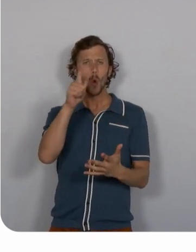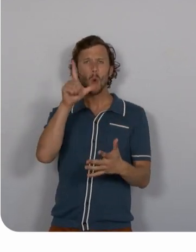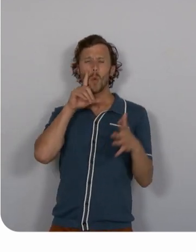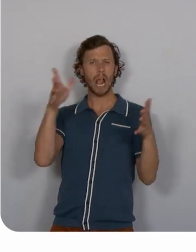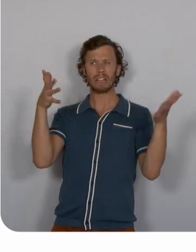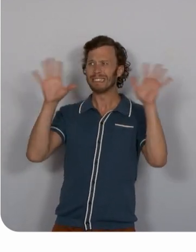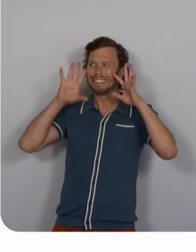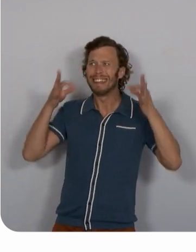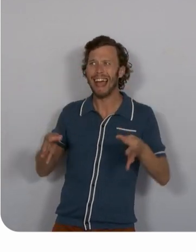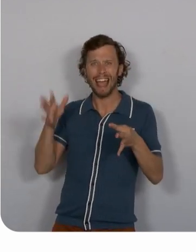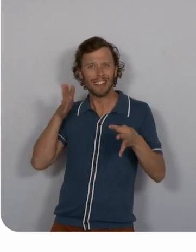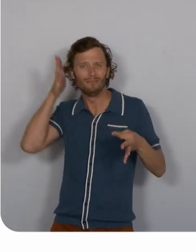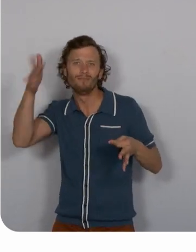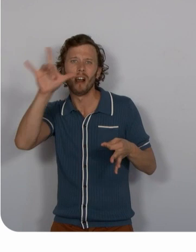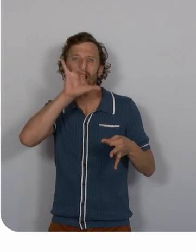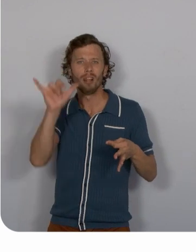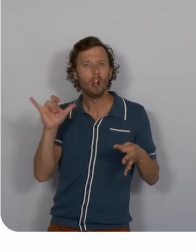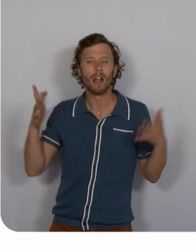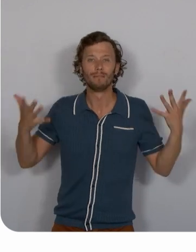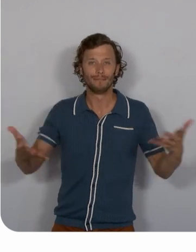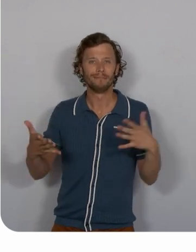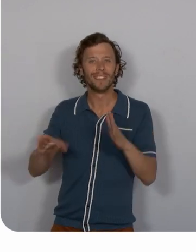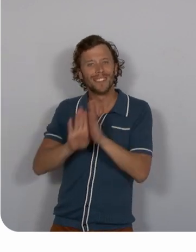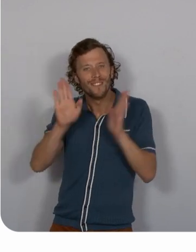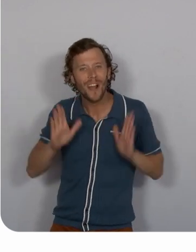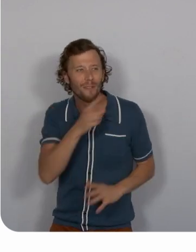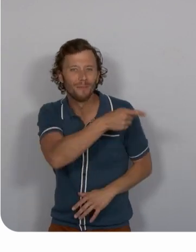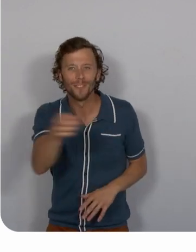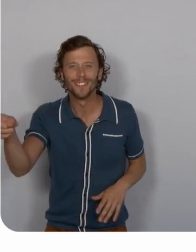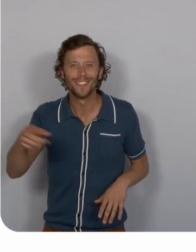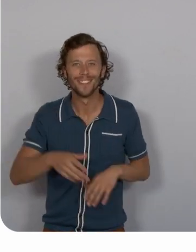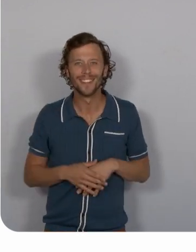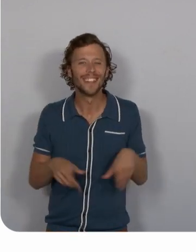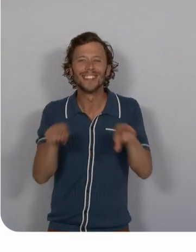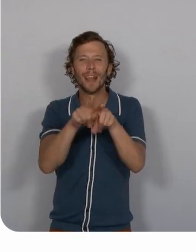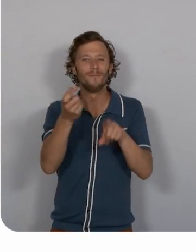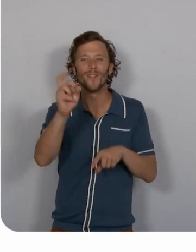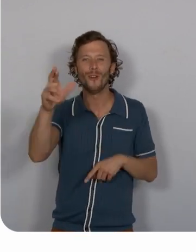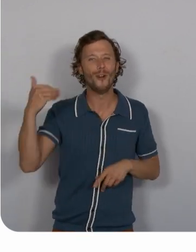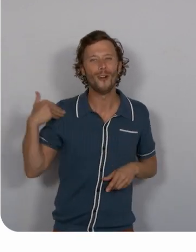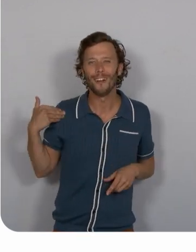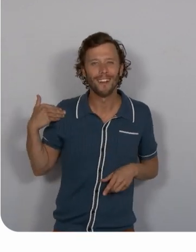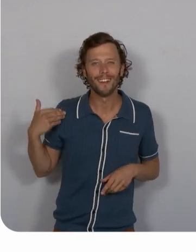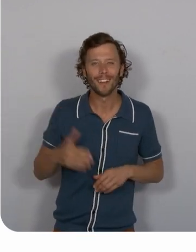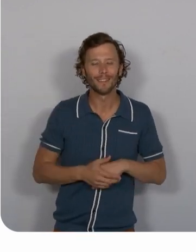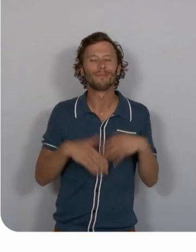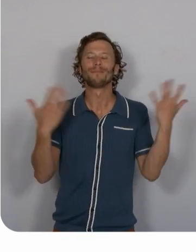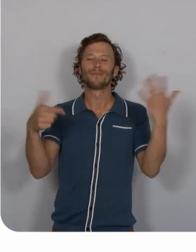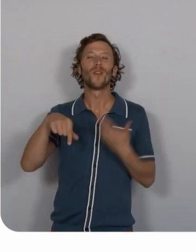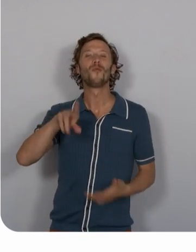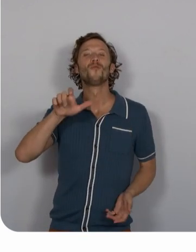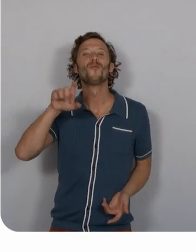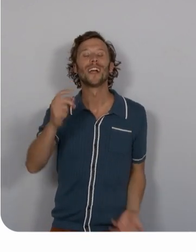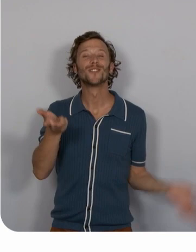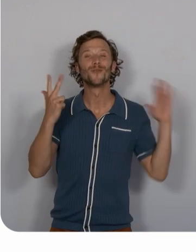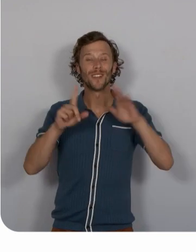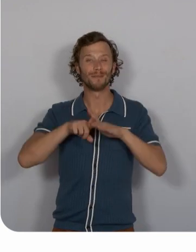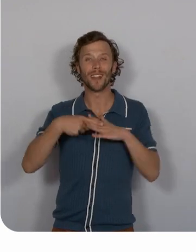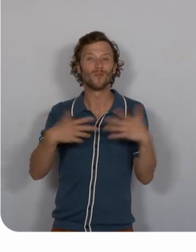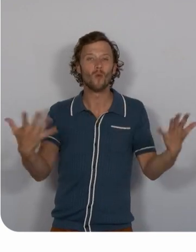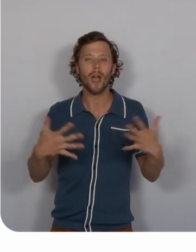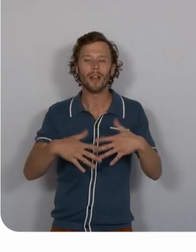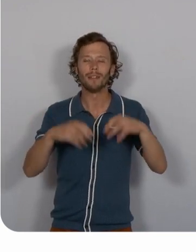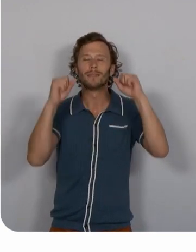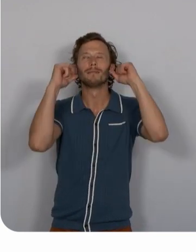era for our industry, just like you did with VR. So Quest 3 begins with an incredible